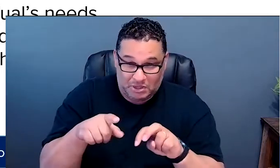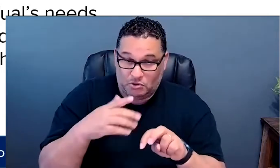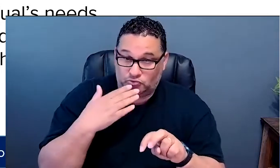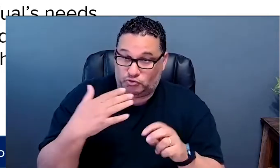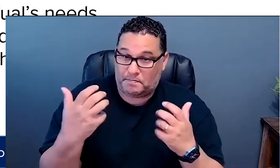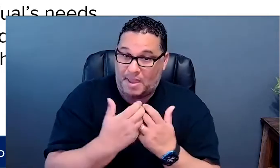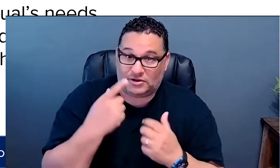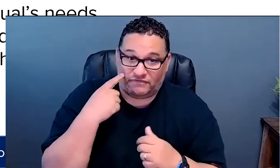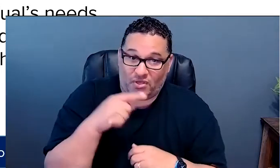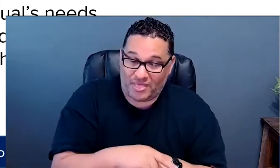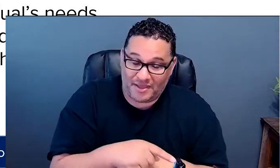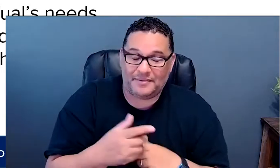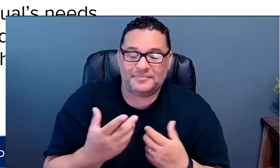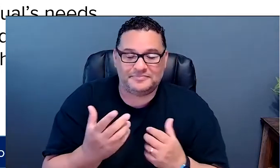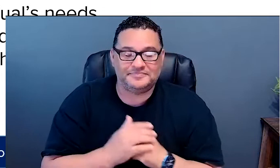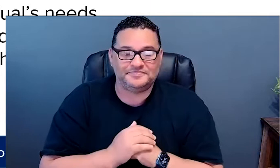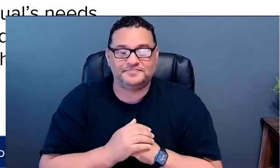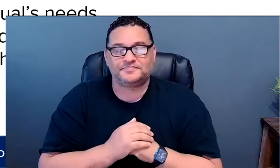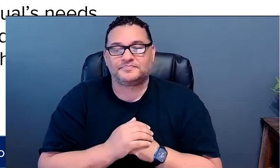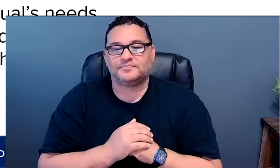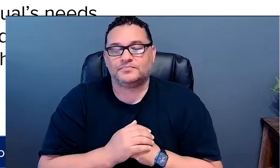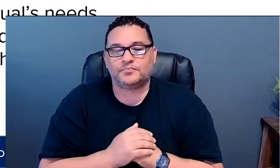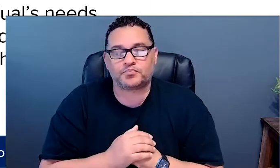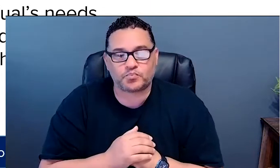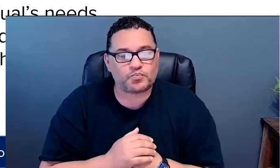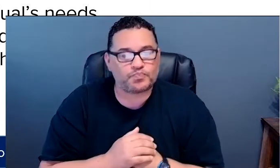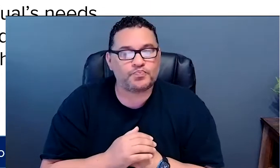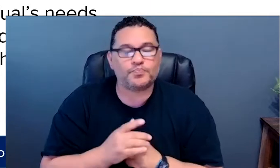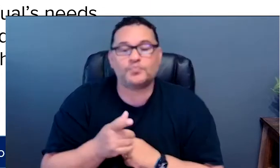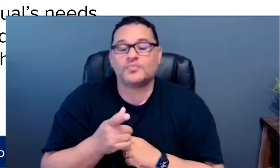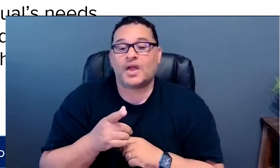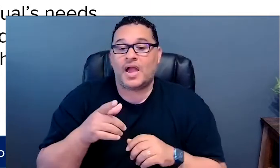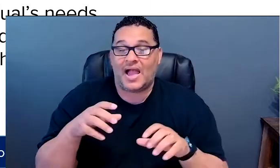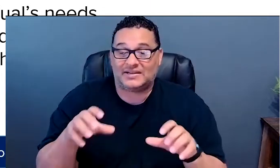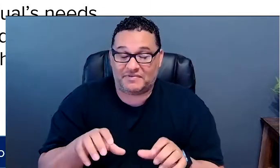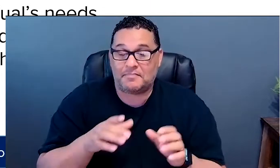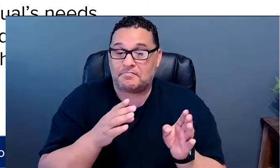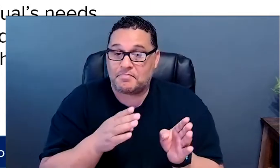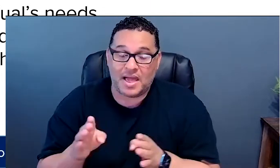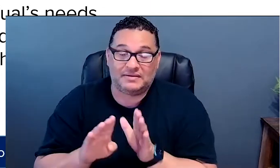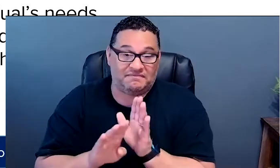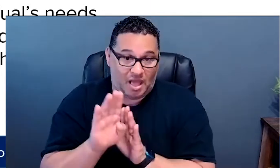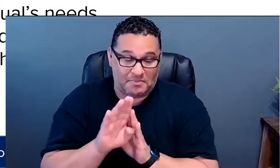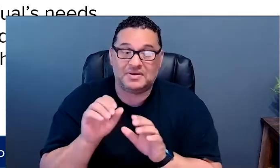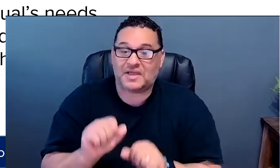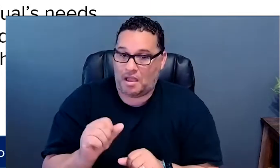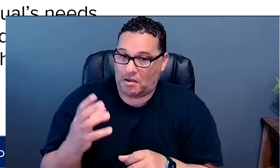The activities of plan development can also include those work readiness